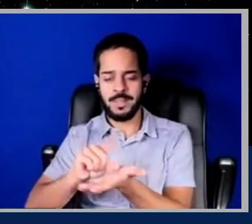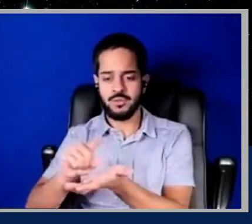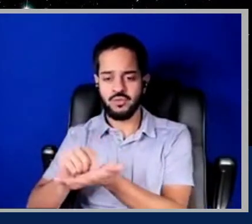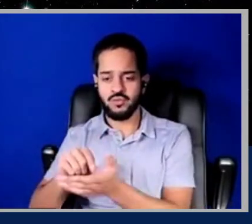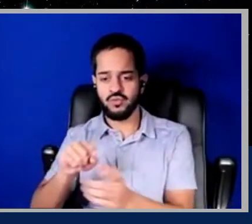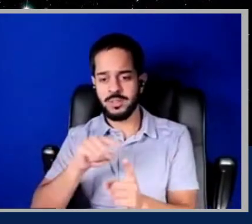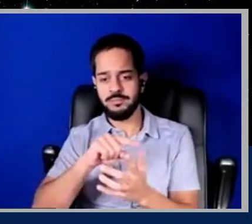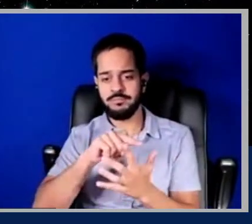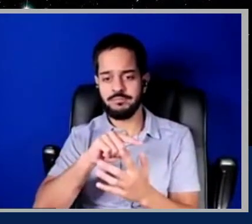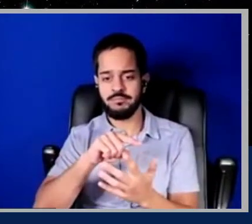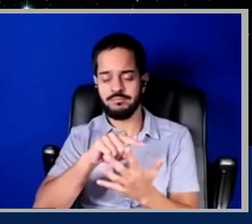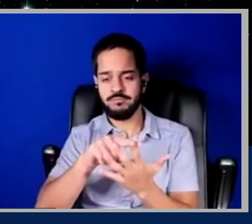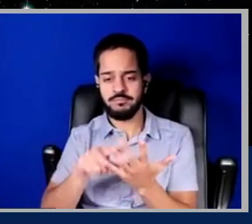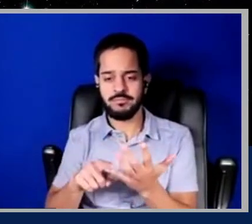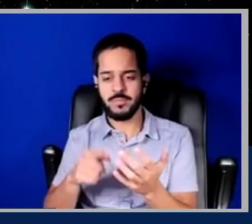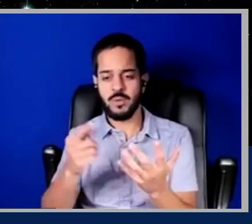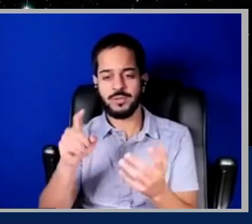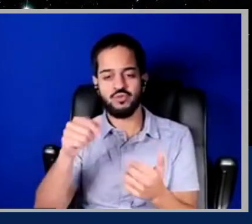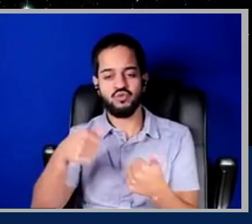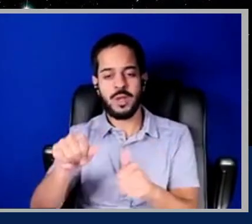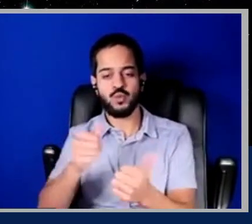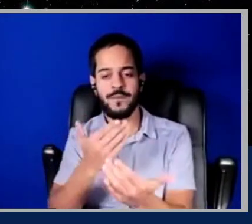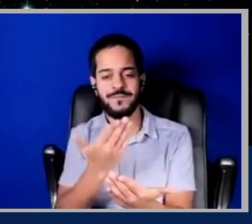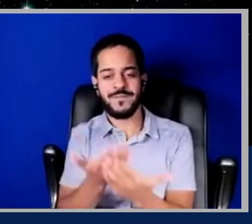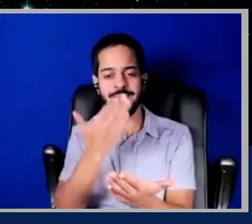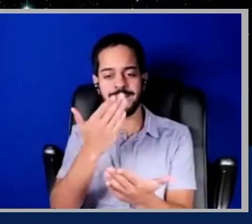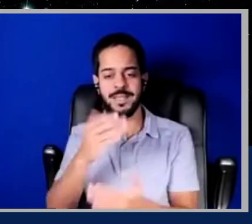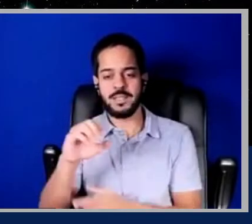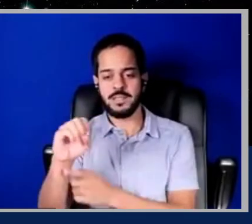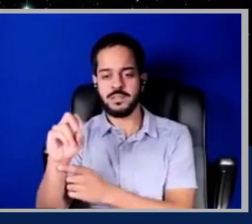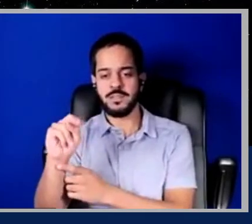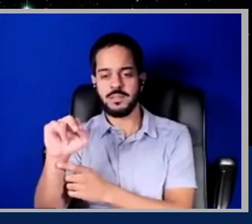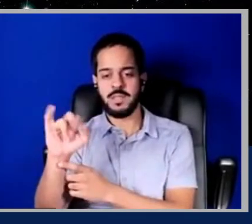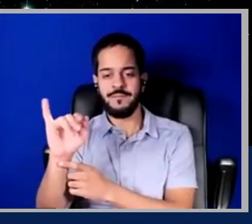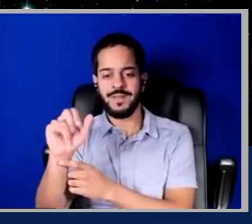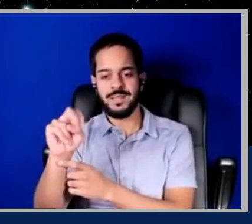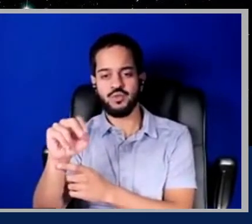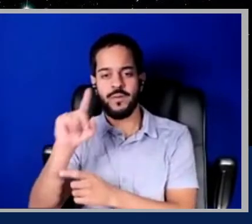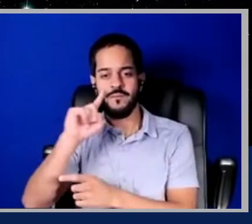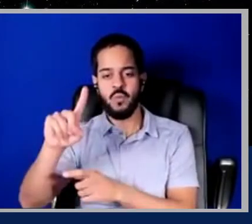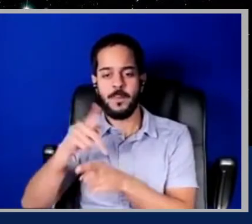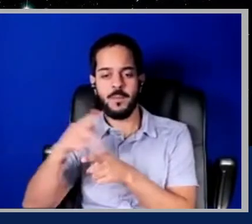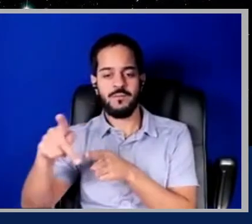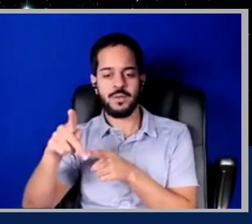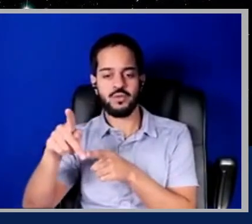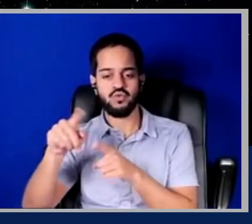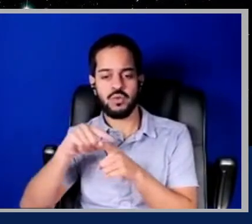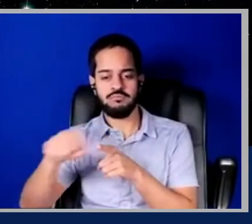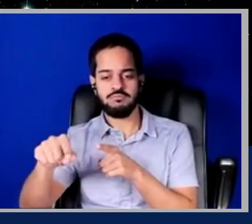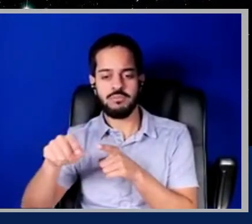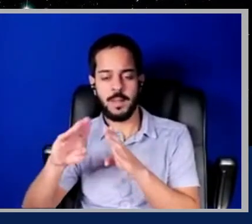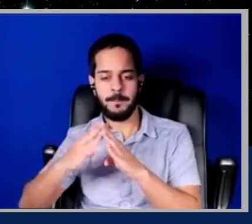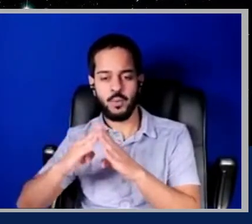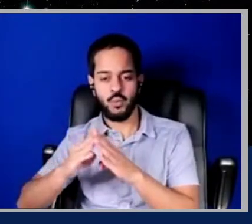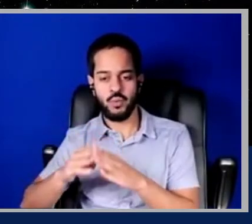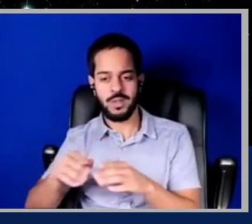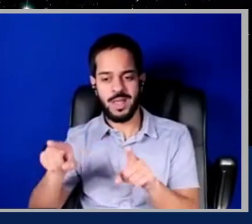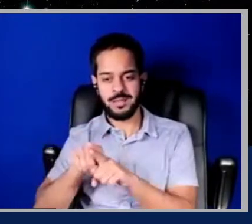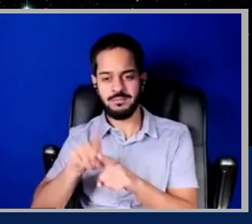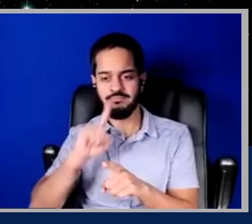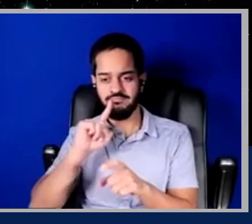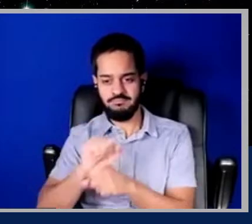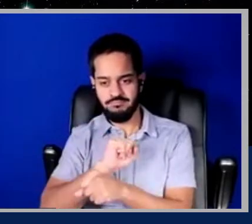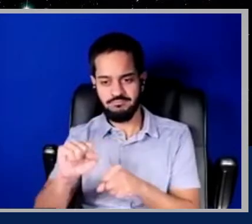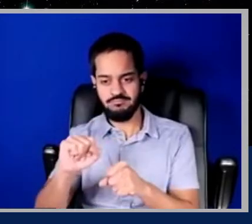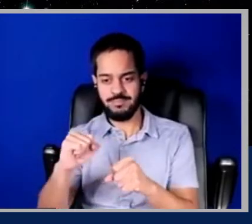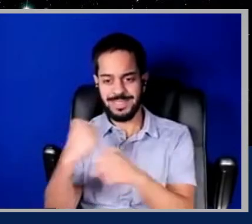of trying to validate sonification within the professional community as a legitimate way